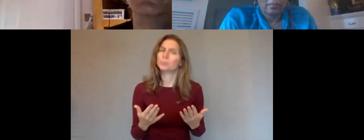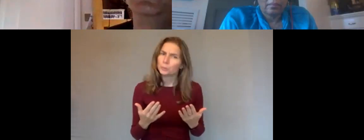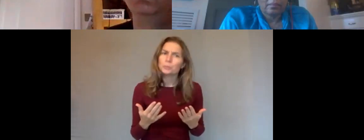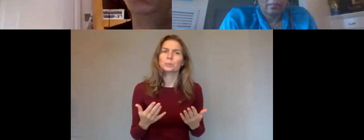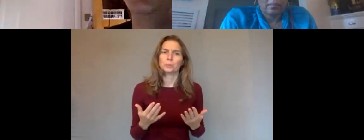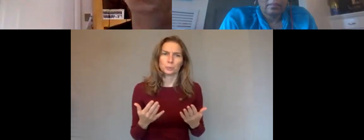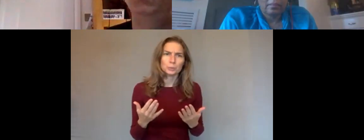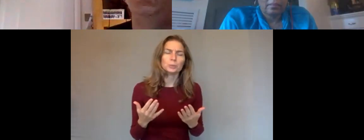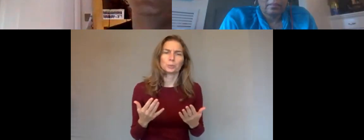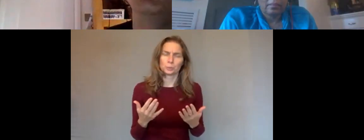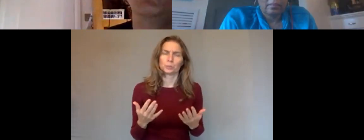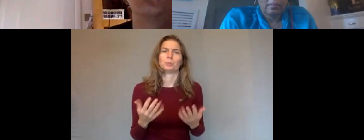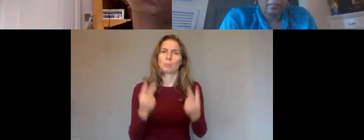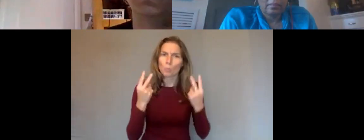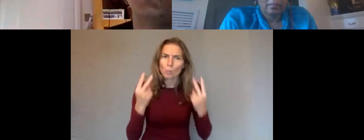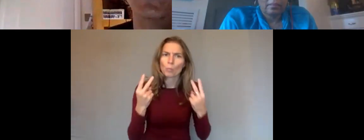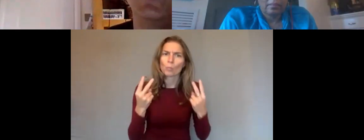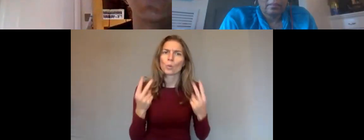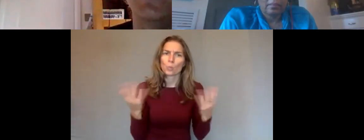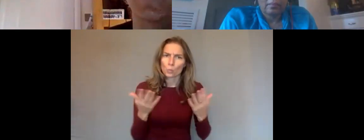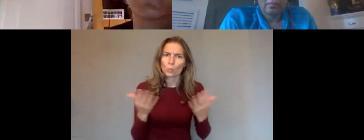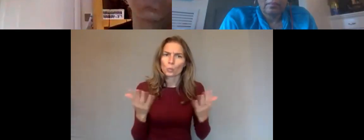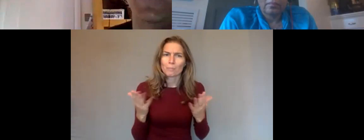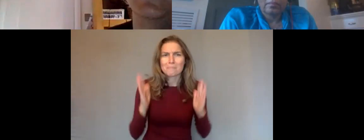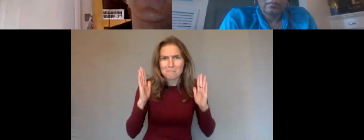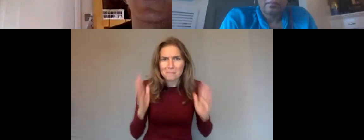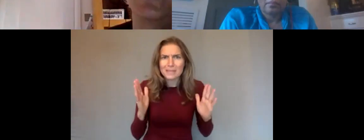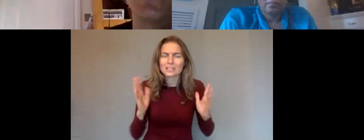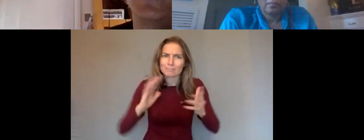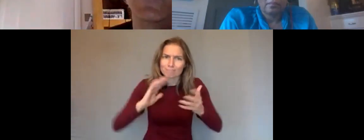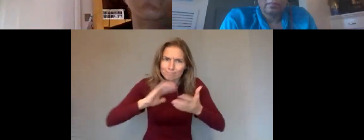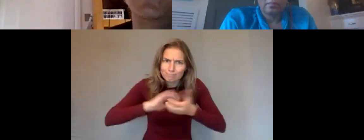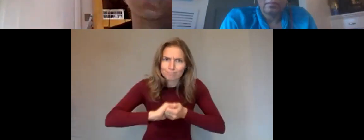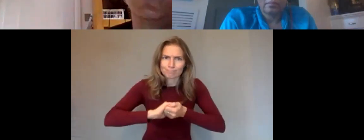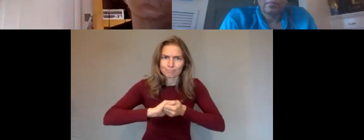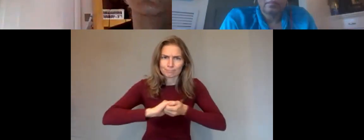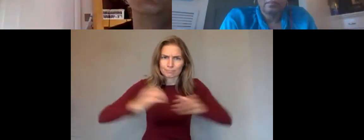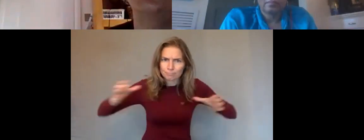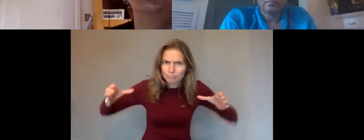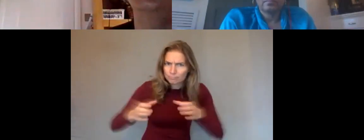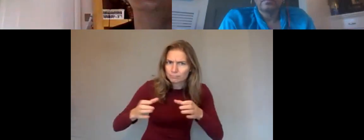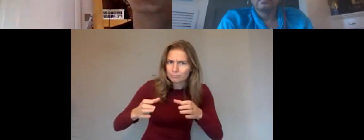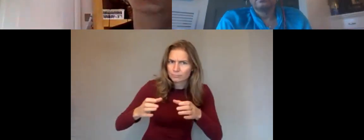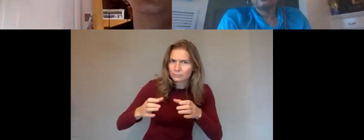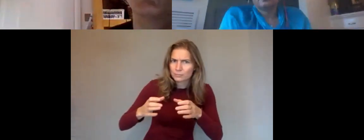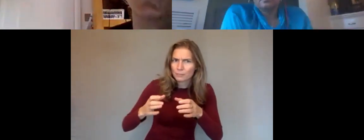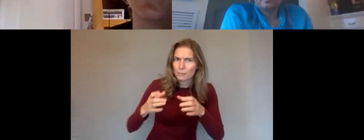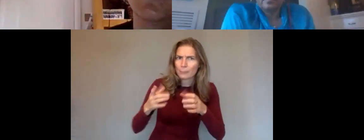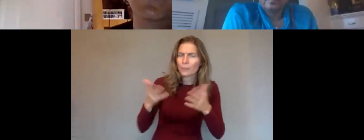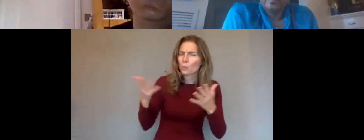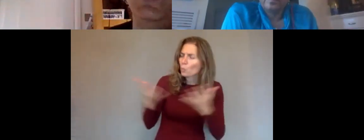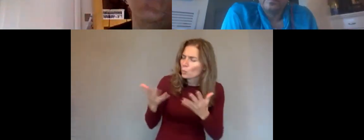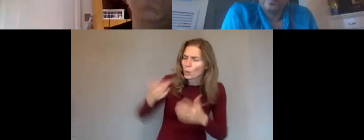around moving more closely together and articulating the kind of world we